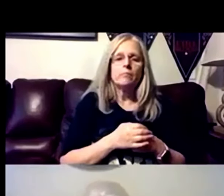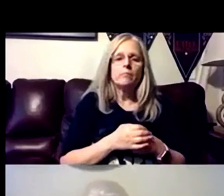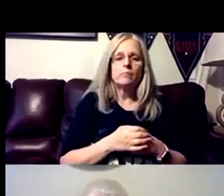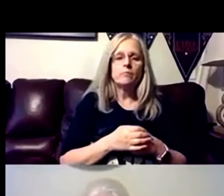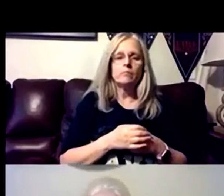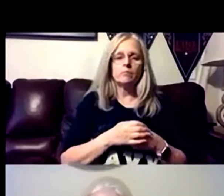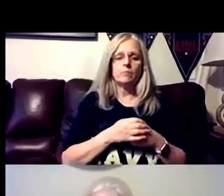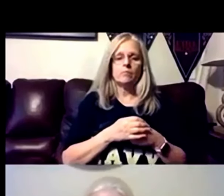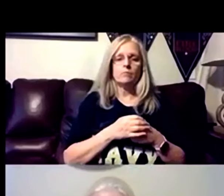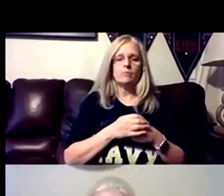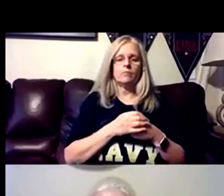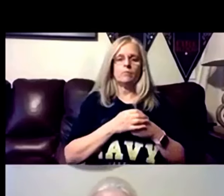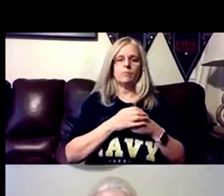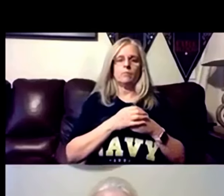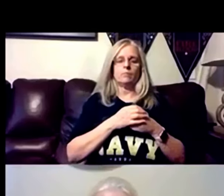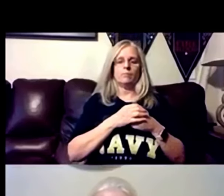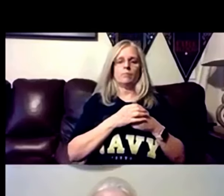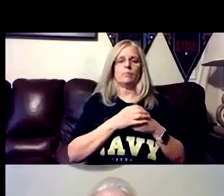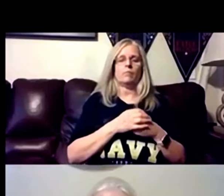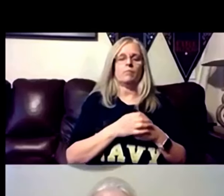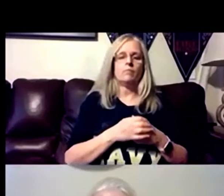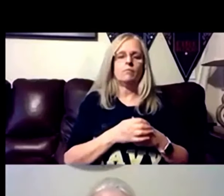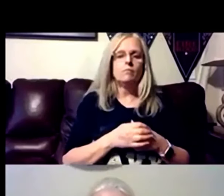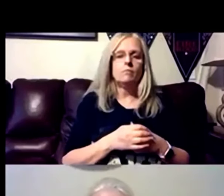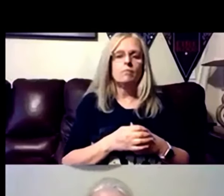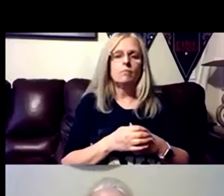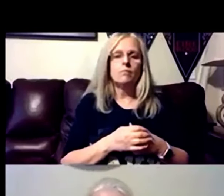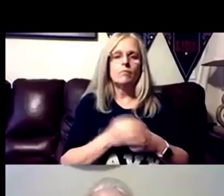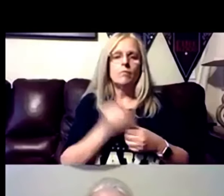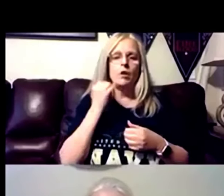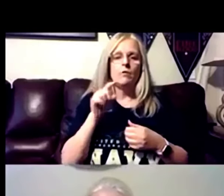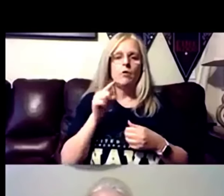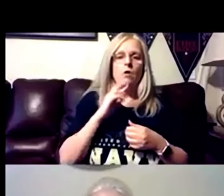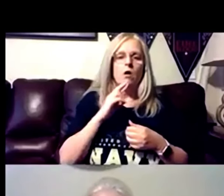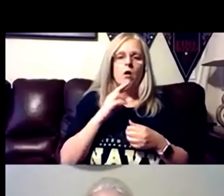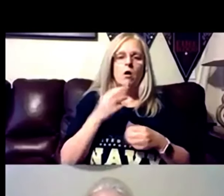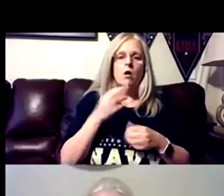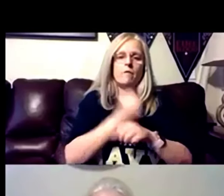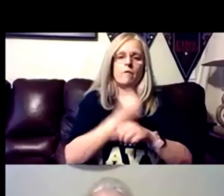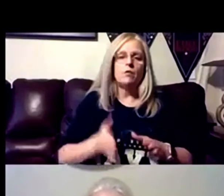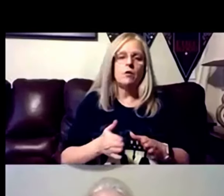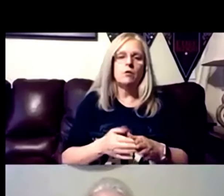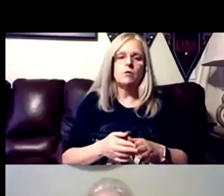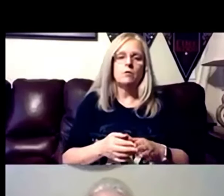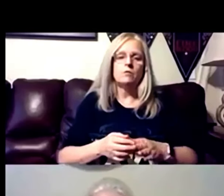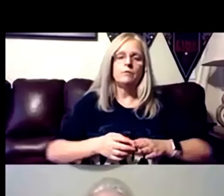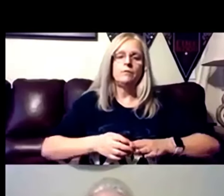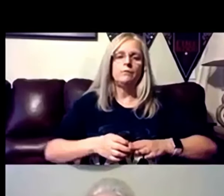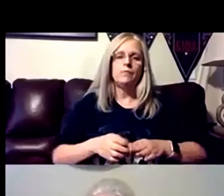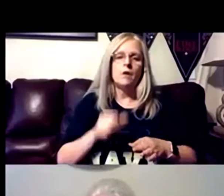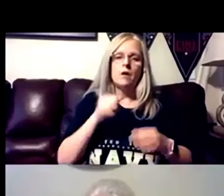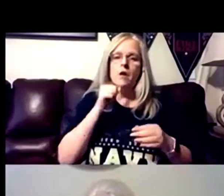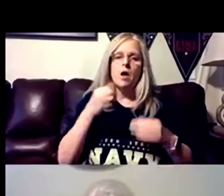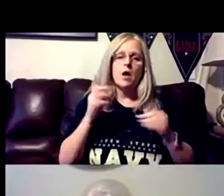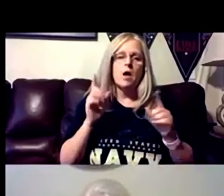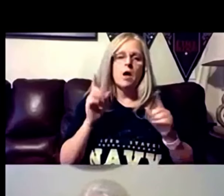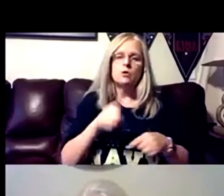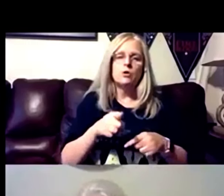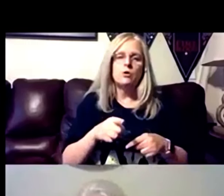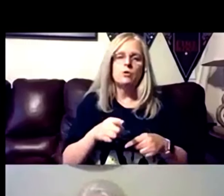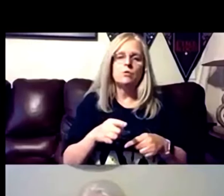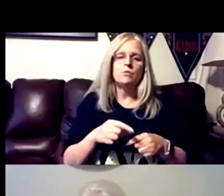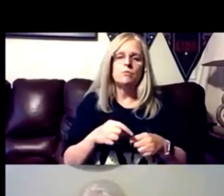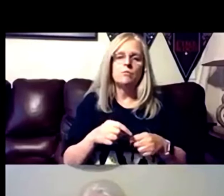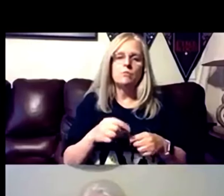hopefully I've answered for you guys. If you are a founder and I haven't answered you specifically, then you can either reach out to myself